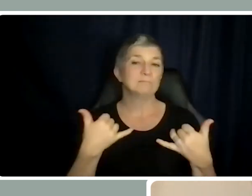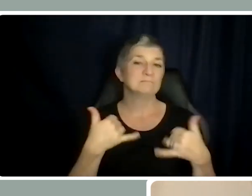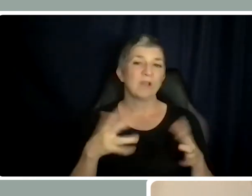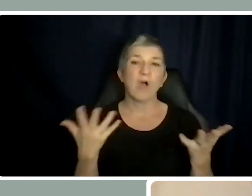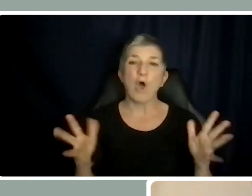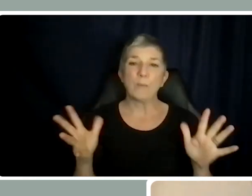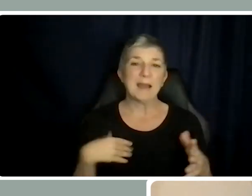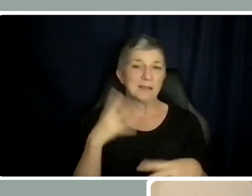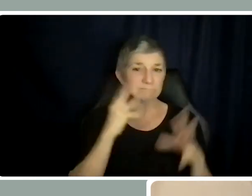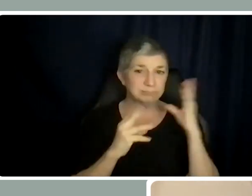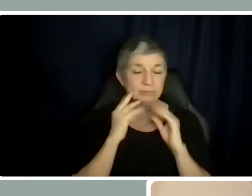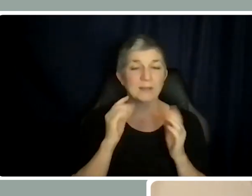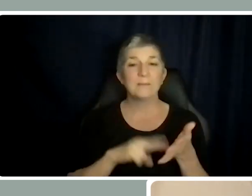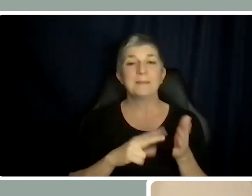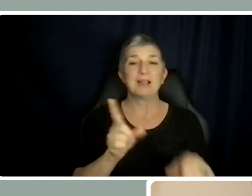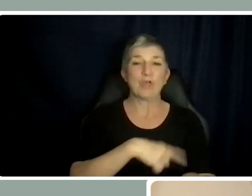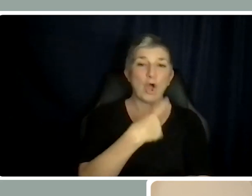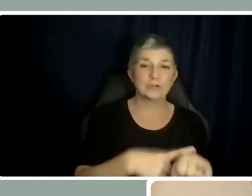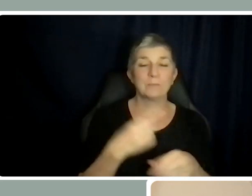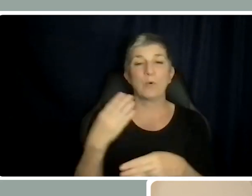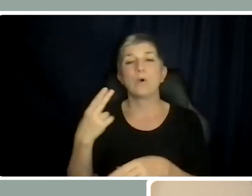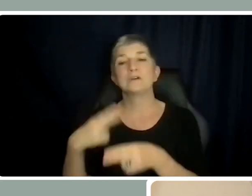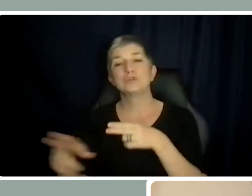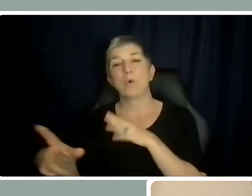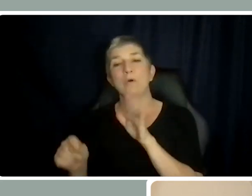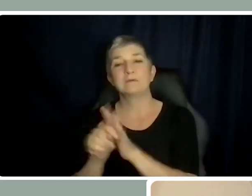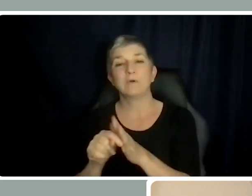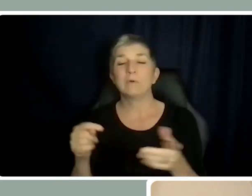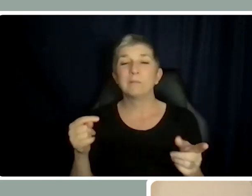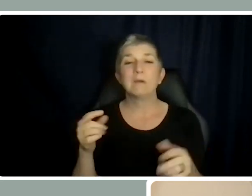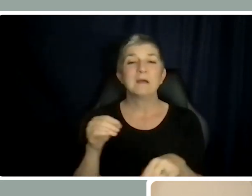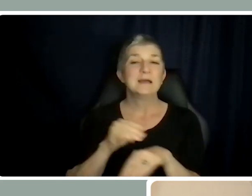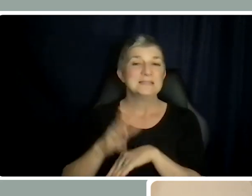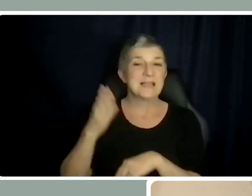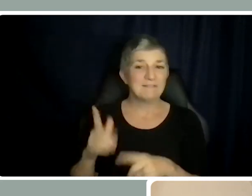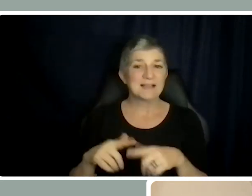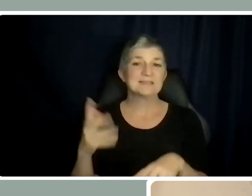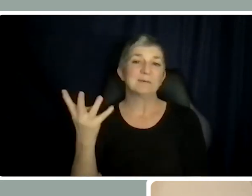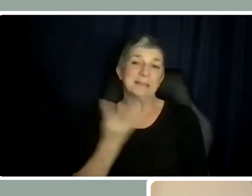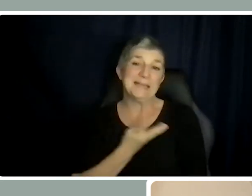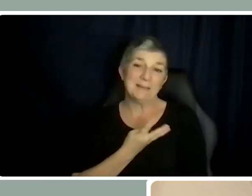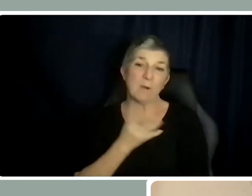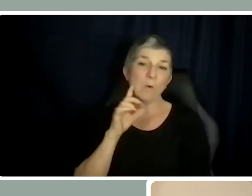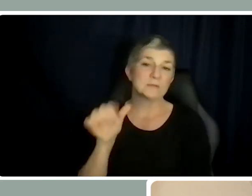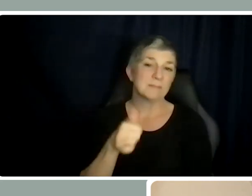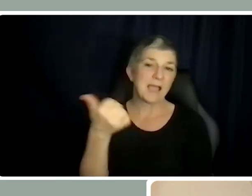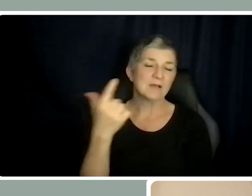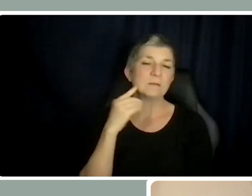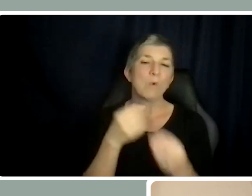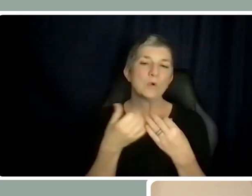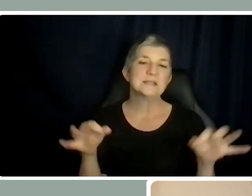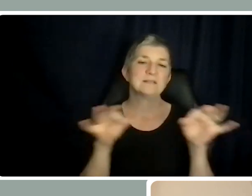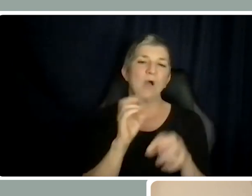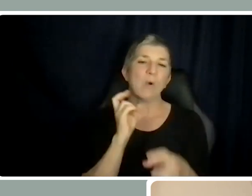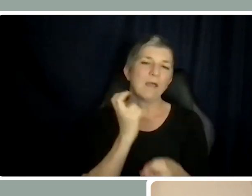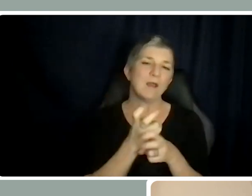going to make either the long-term or the short-term side effects of something like chemo, much more significant and potentially harder